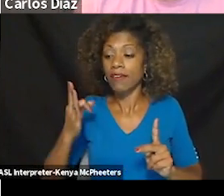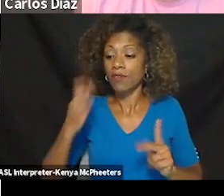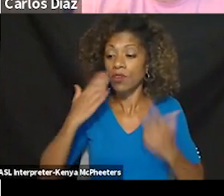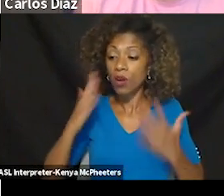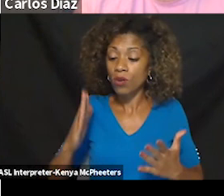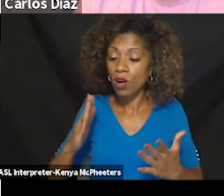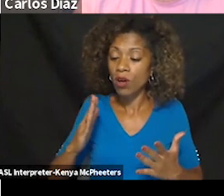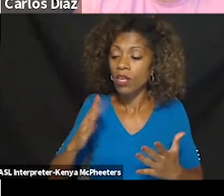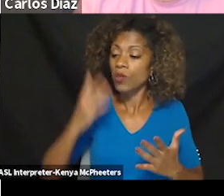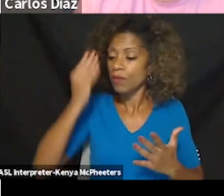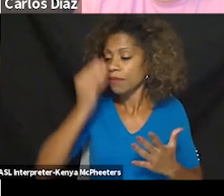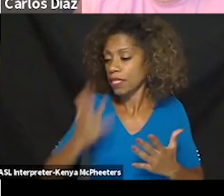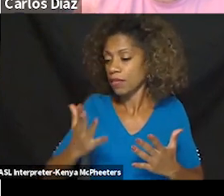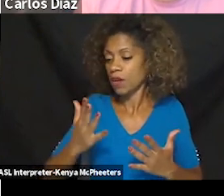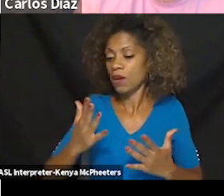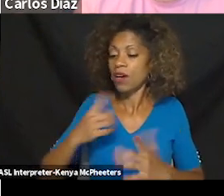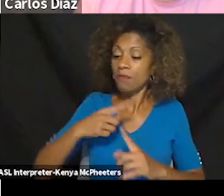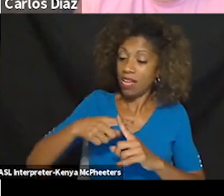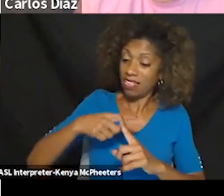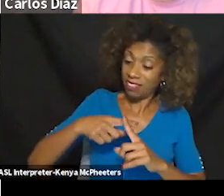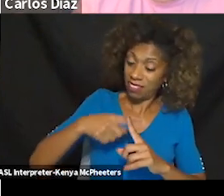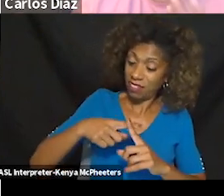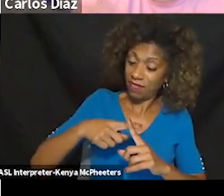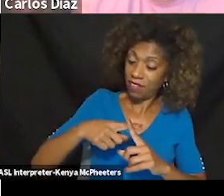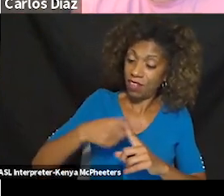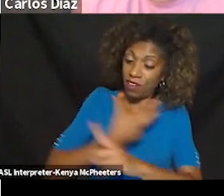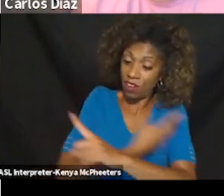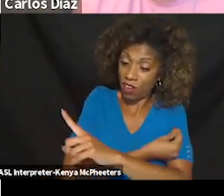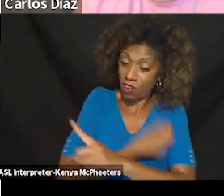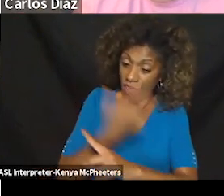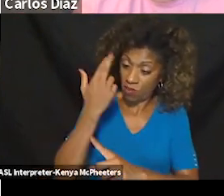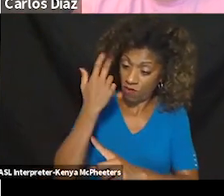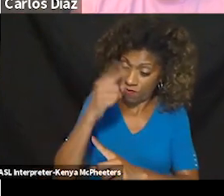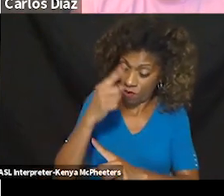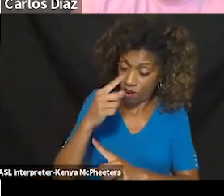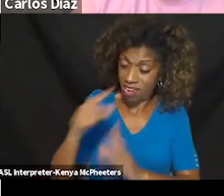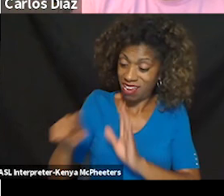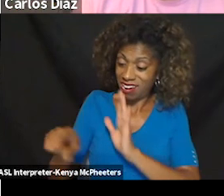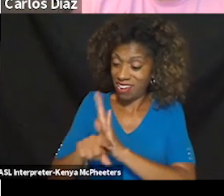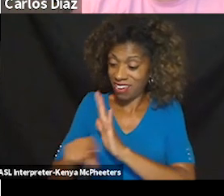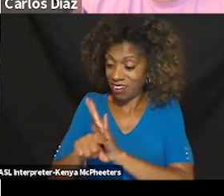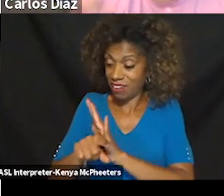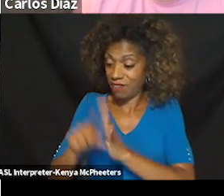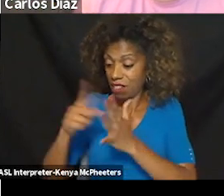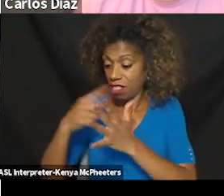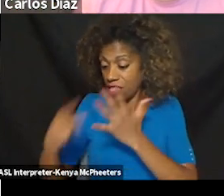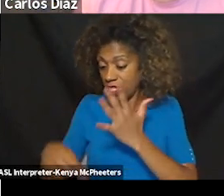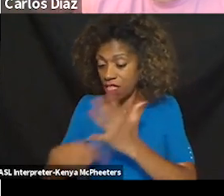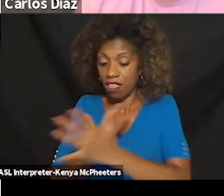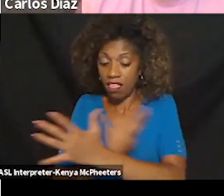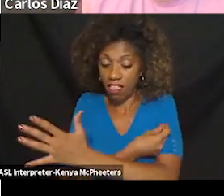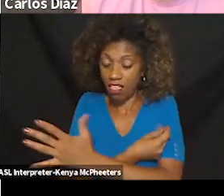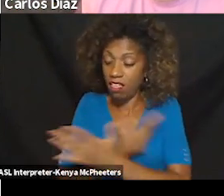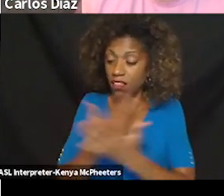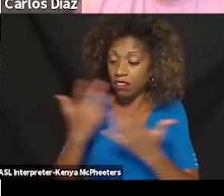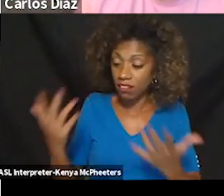know. Don't repeat misinformation or try to over-explain or go down the rabbit hole with them. Just simply present what it is that you know, what it